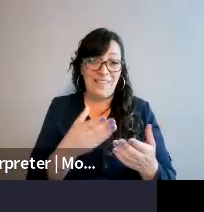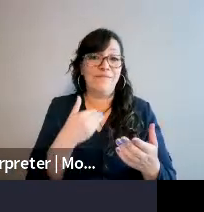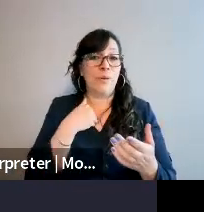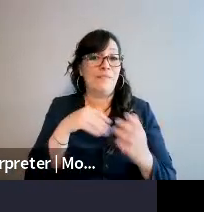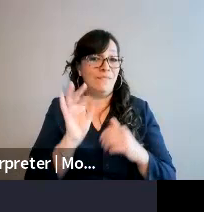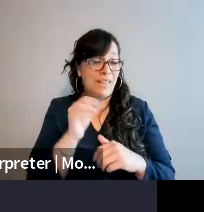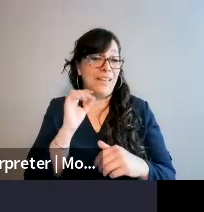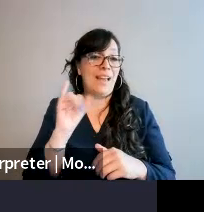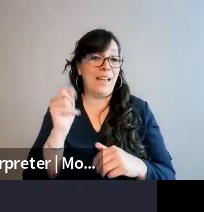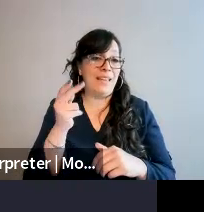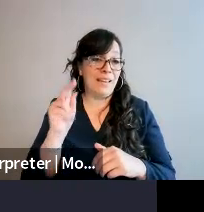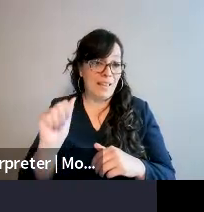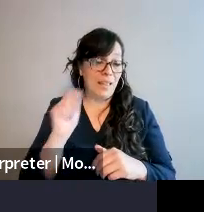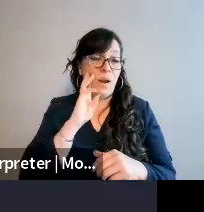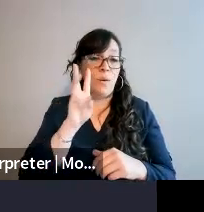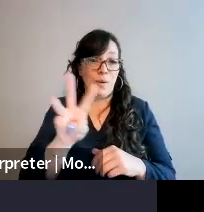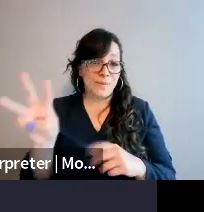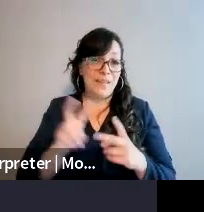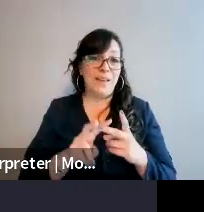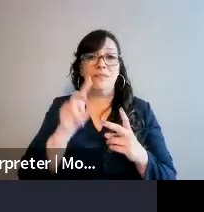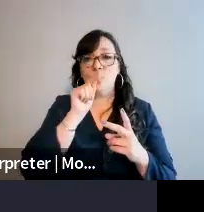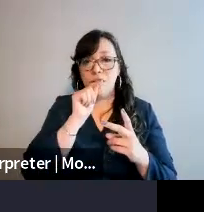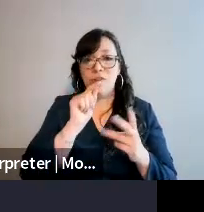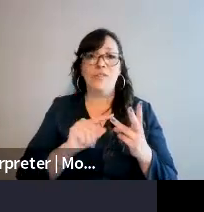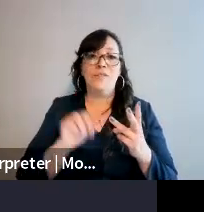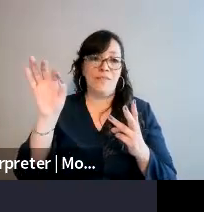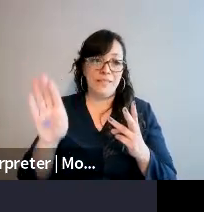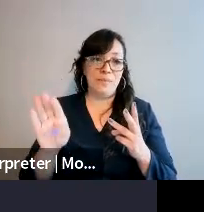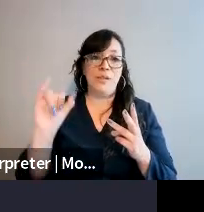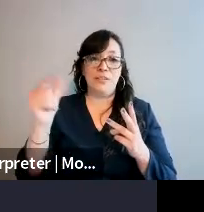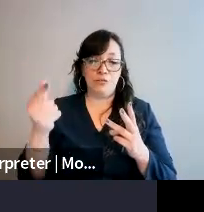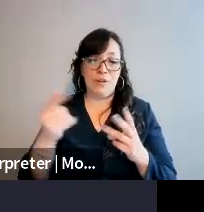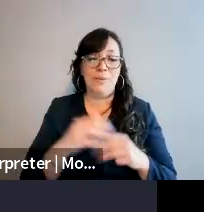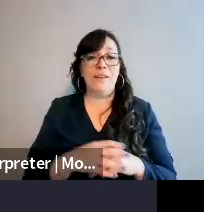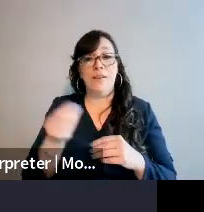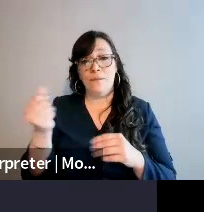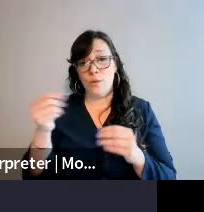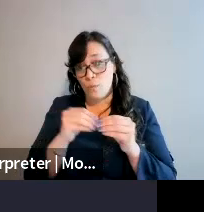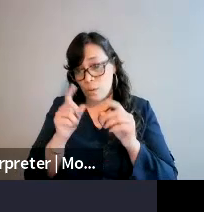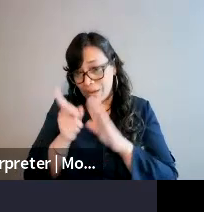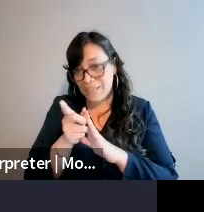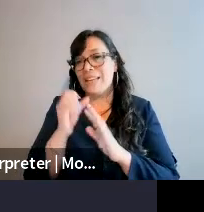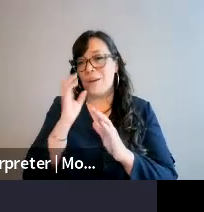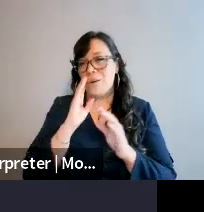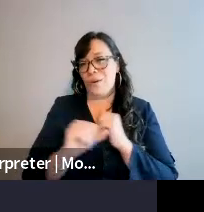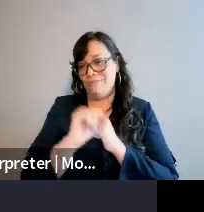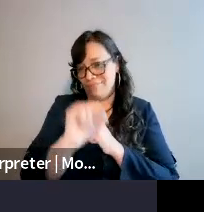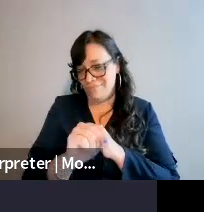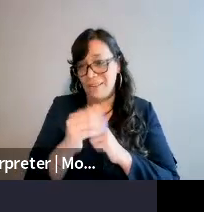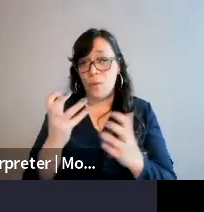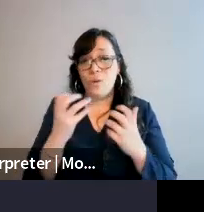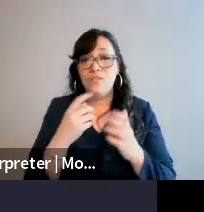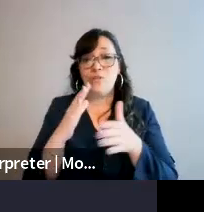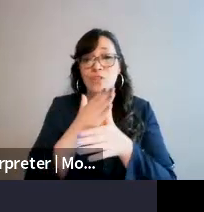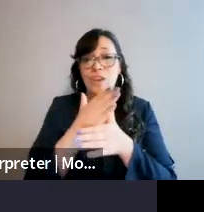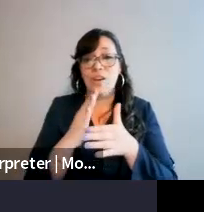find IDHA, our website, Instagram, Twitter, and Facebook. And if you have a couple more minutes, I know we're a few minutes over, I just wanna share a